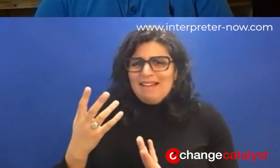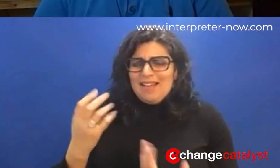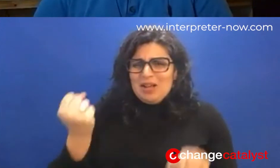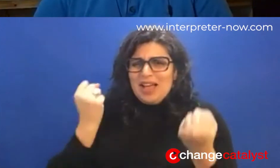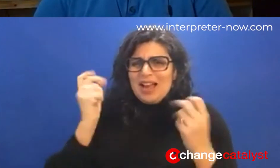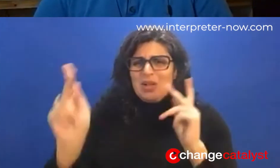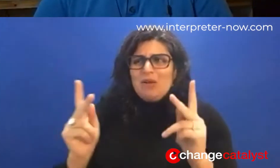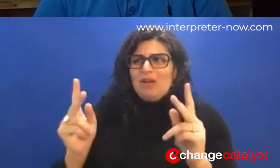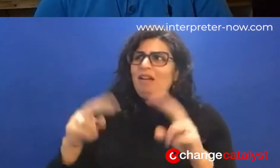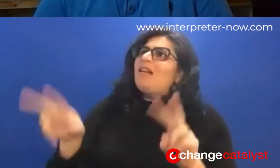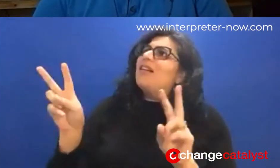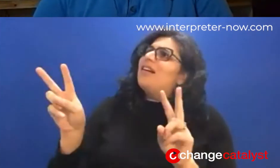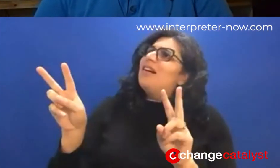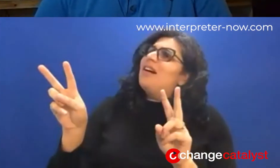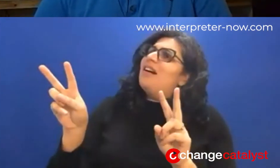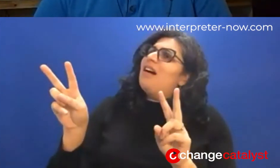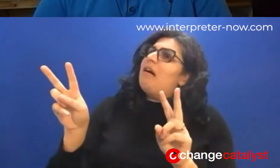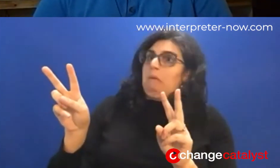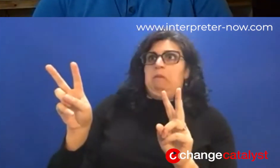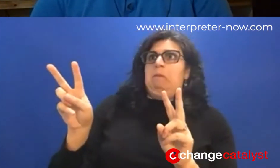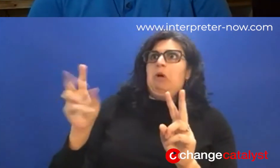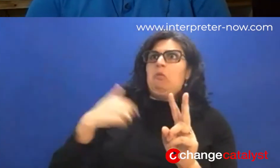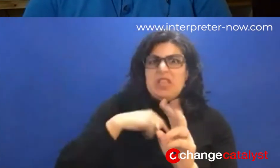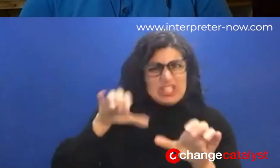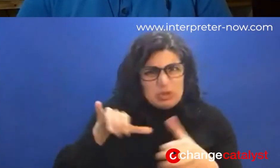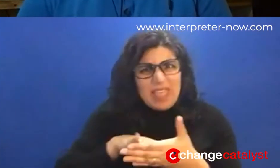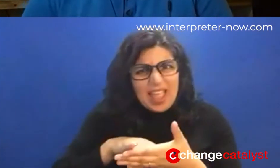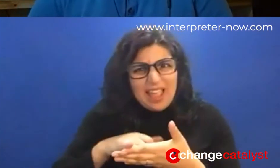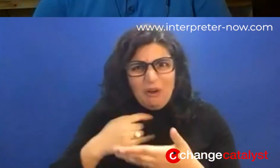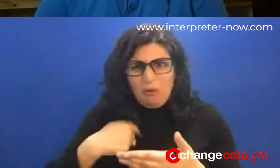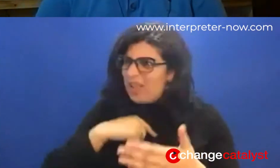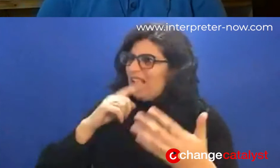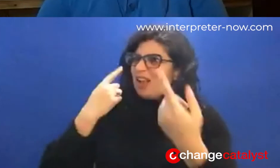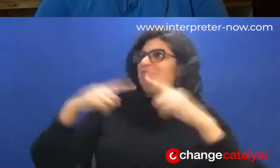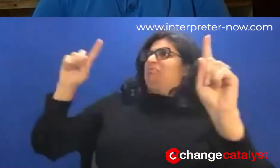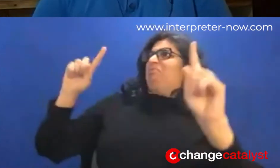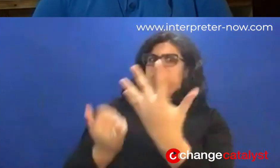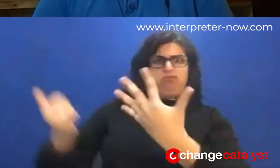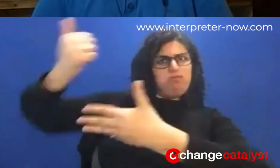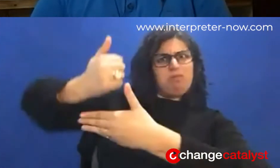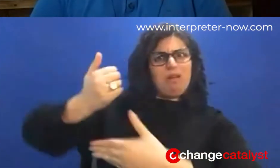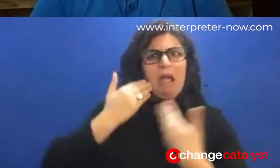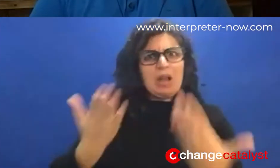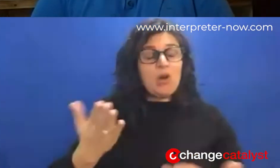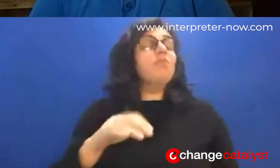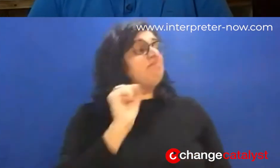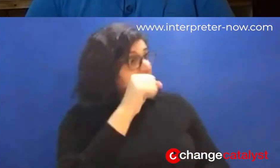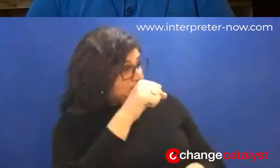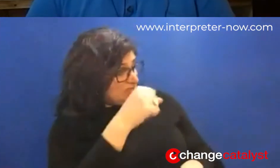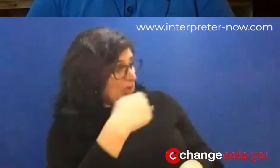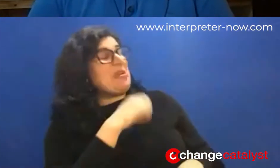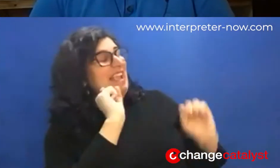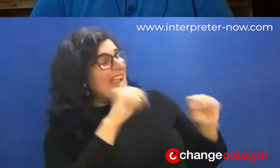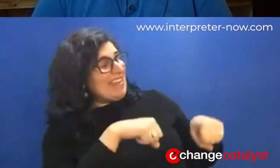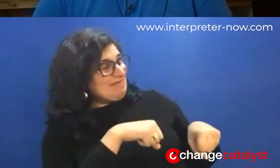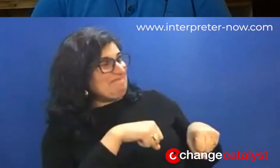can look at you and go, oh, I didn't know we could do that. Right. It's like, yep, we sure can.